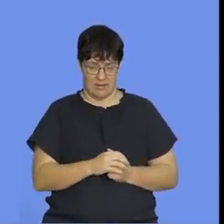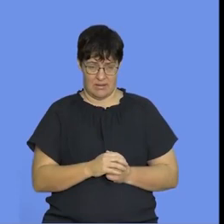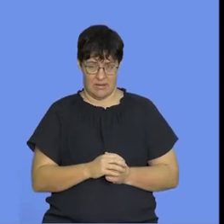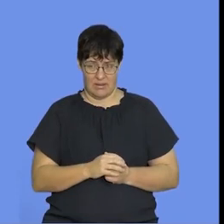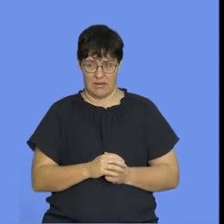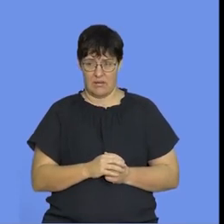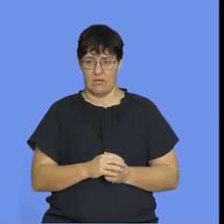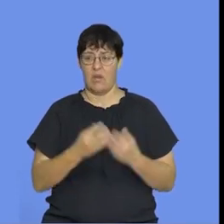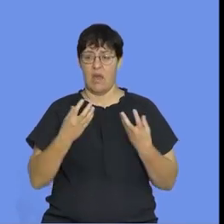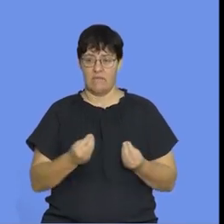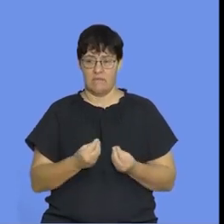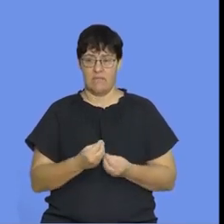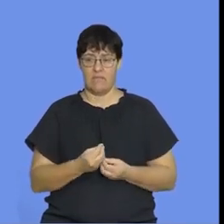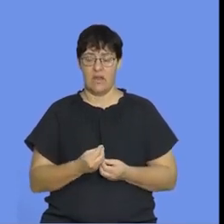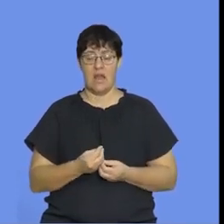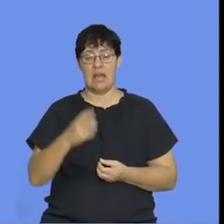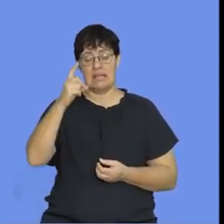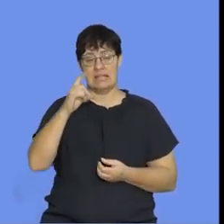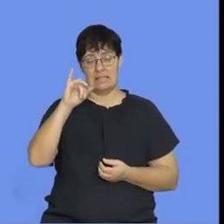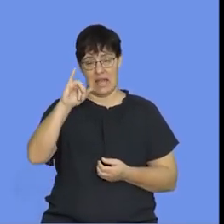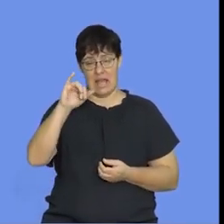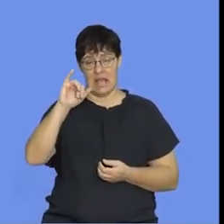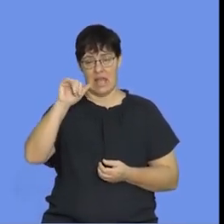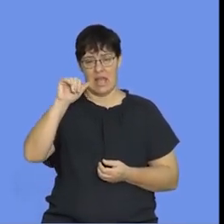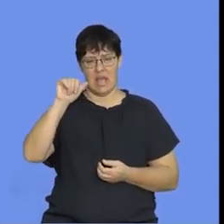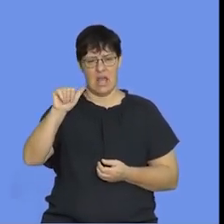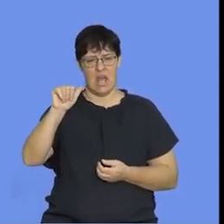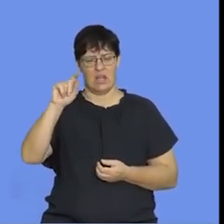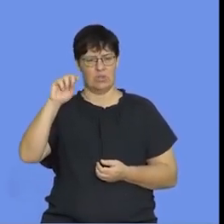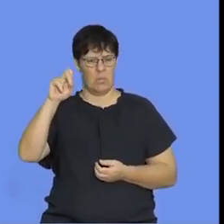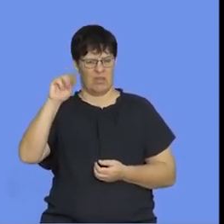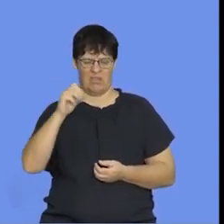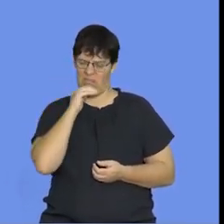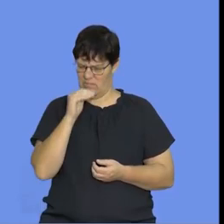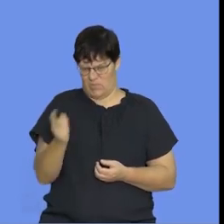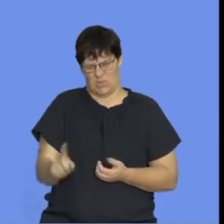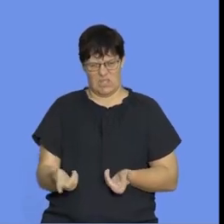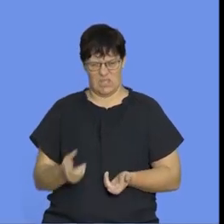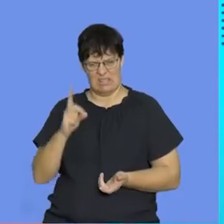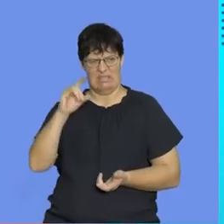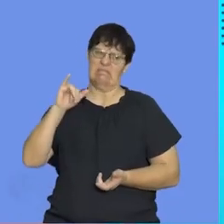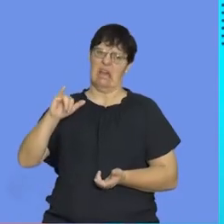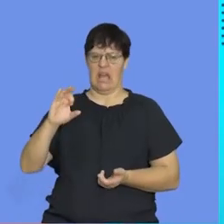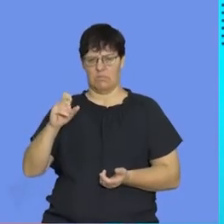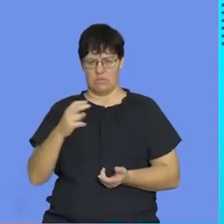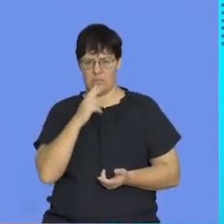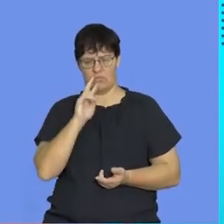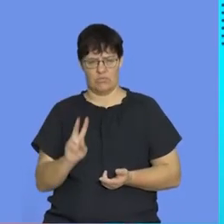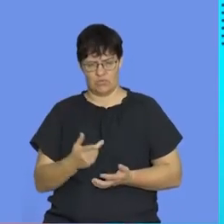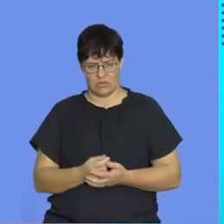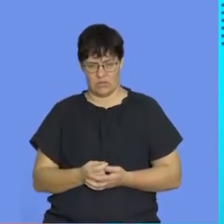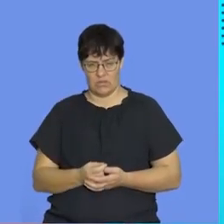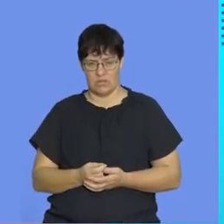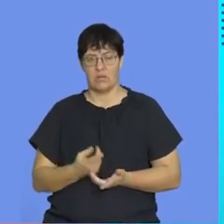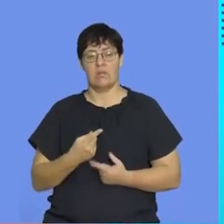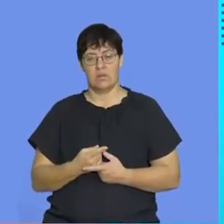a diatomic molecule, right? What do we mean when we say it's a diatomic molecule? Hydrogen, first of all,